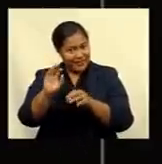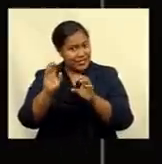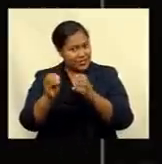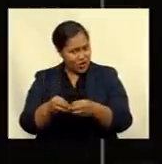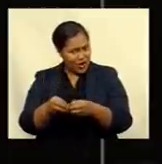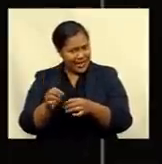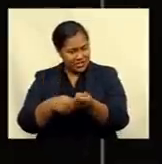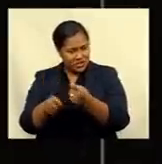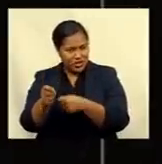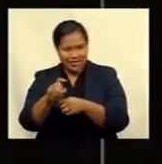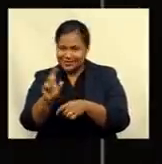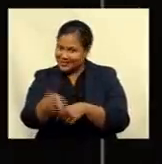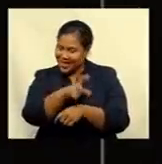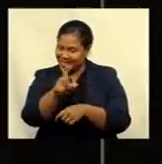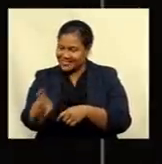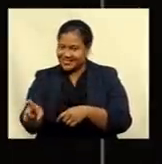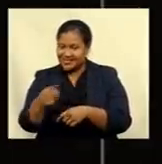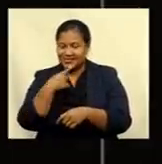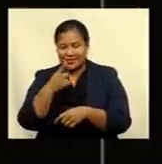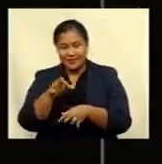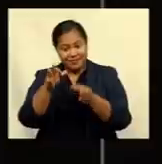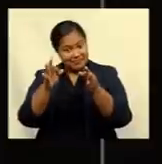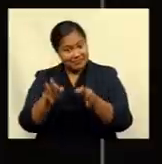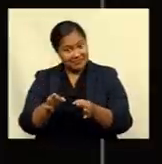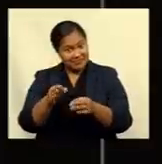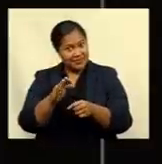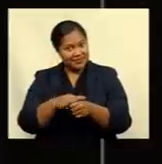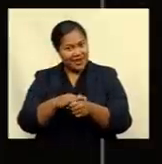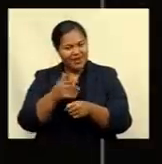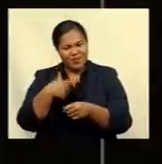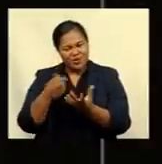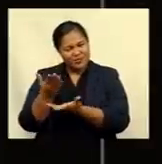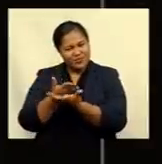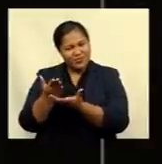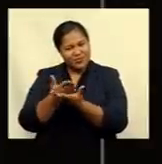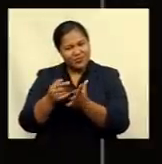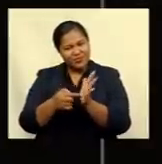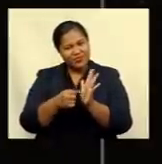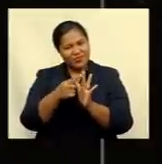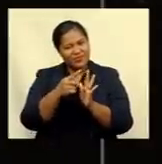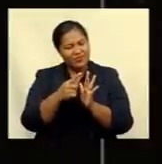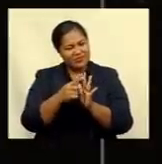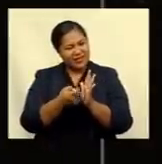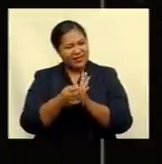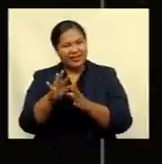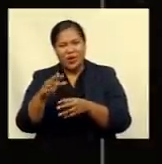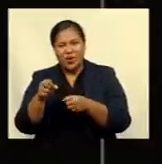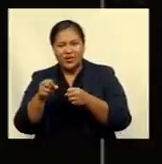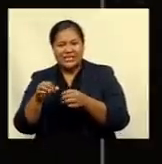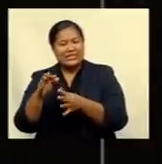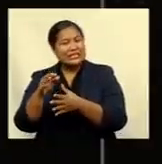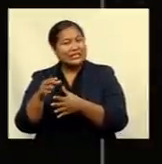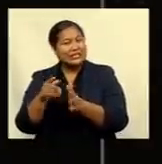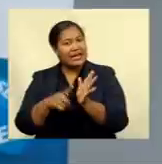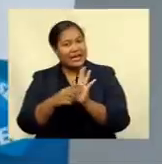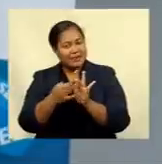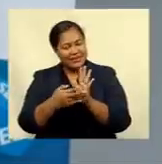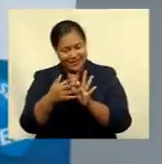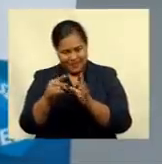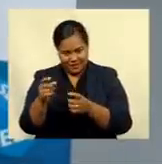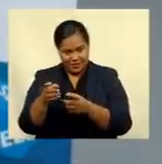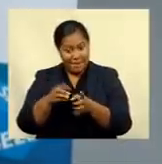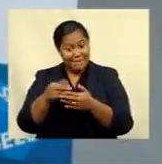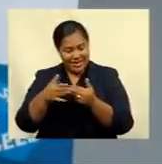The SPX says the decision was made in consultation with the Terrapin Holdings Limited being the international event manager for the Congress.